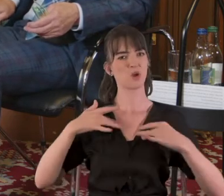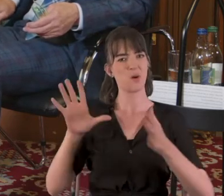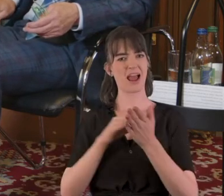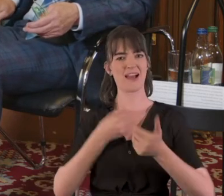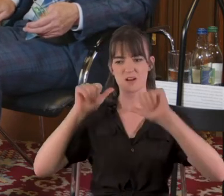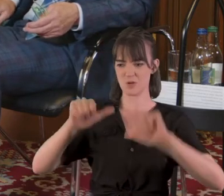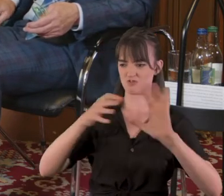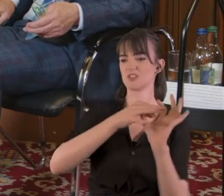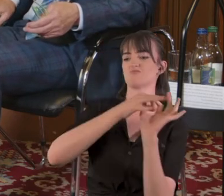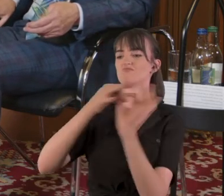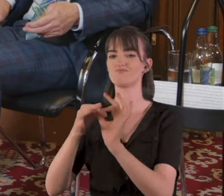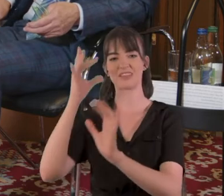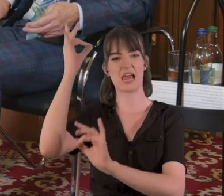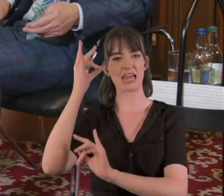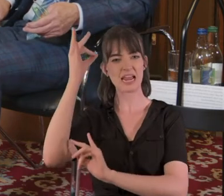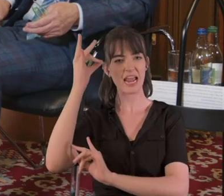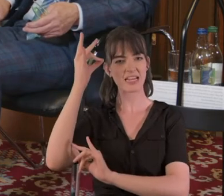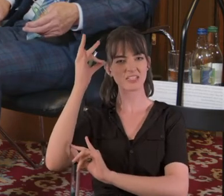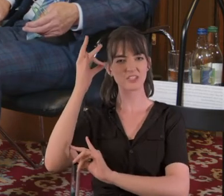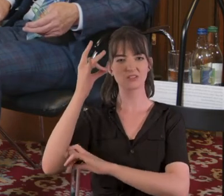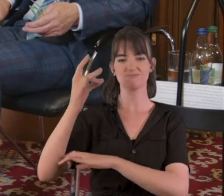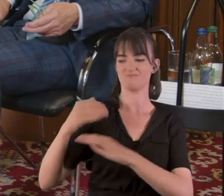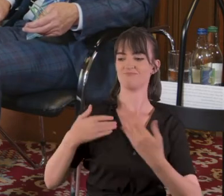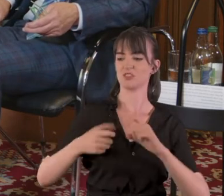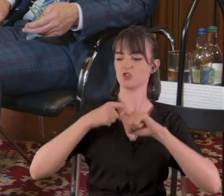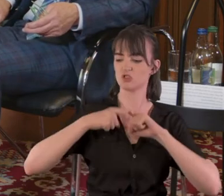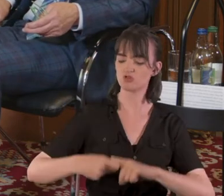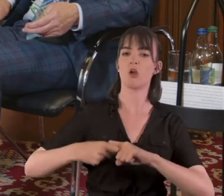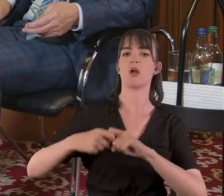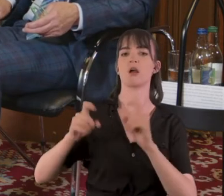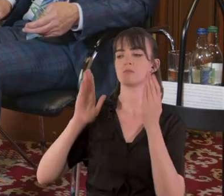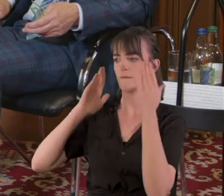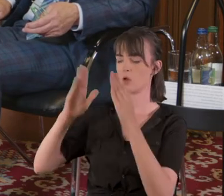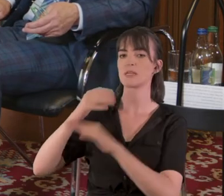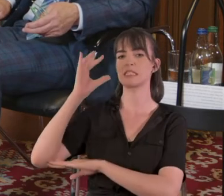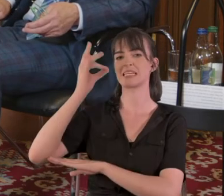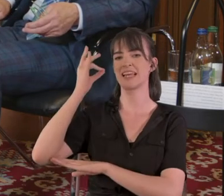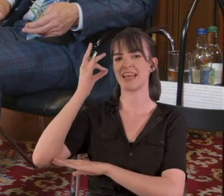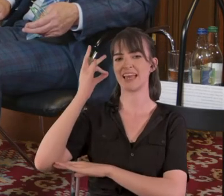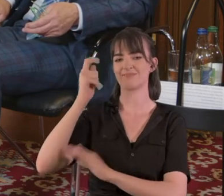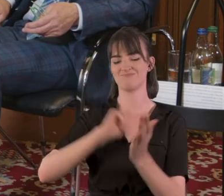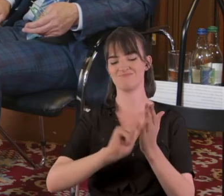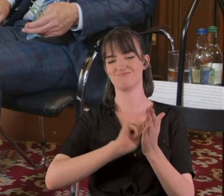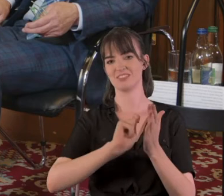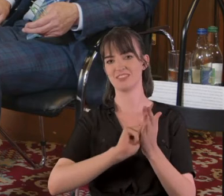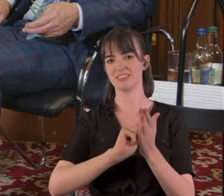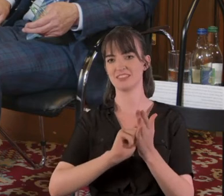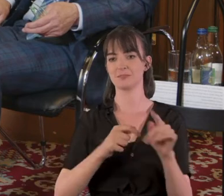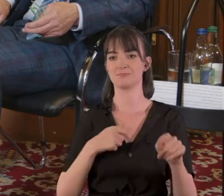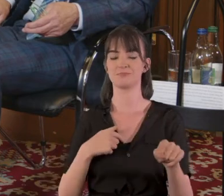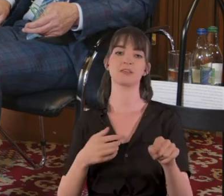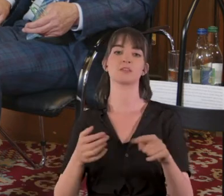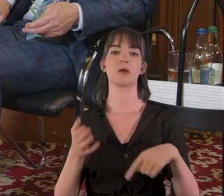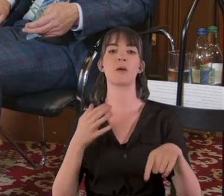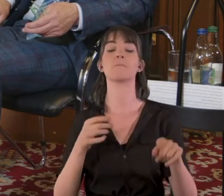and the oath of allegiance and the oath of fealty to the king. I got those the wrong way around, so I'll get them